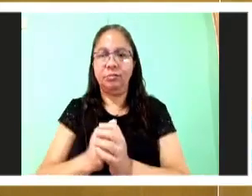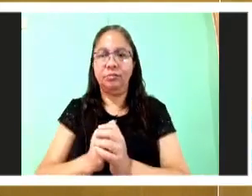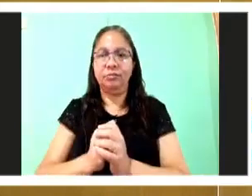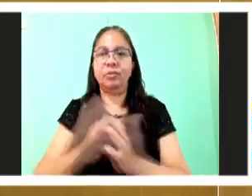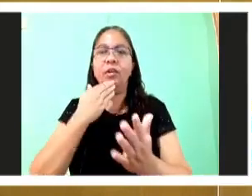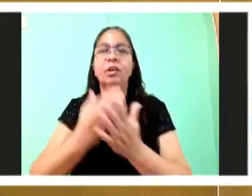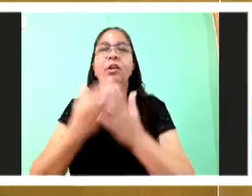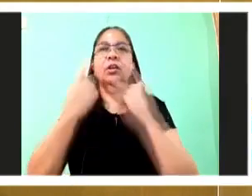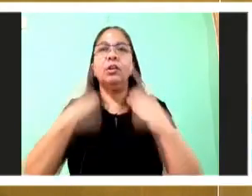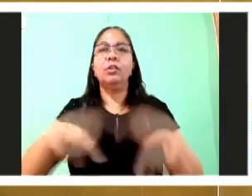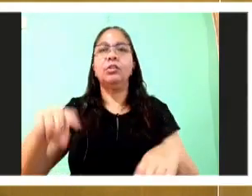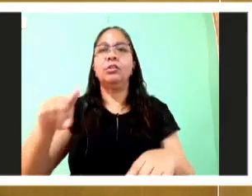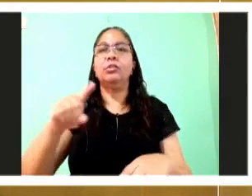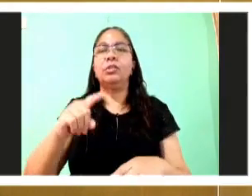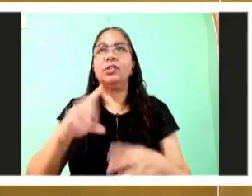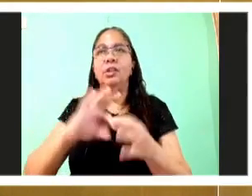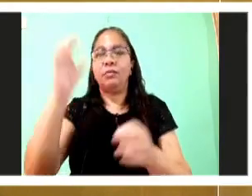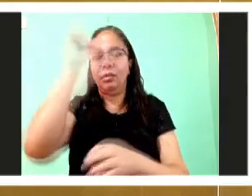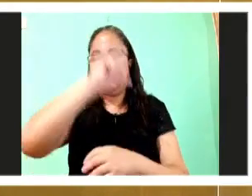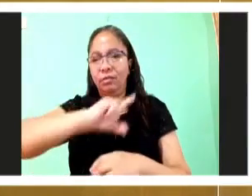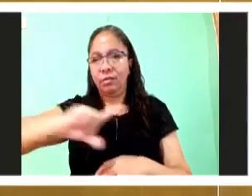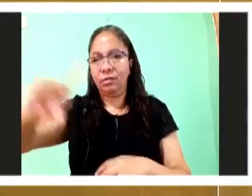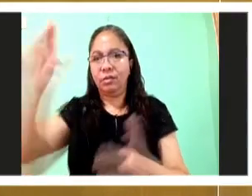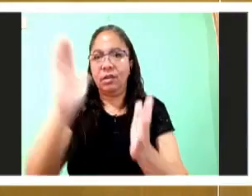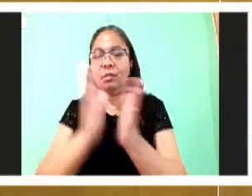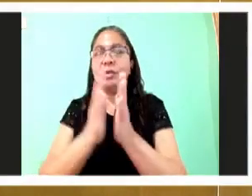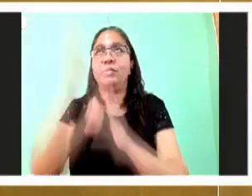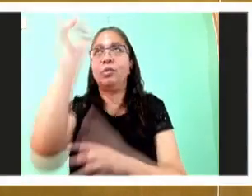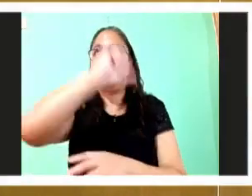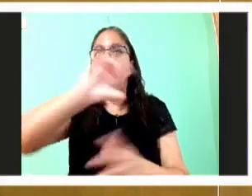Lord. Praise to you, Lord Jesus Christ.